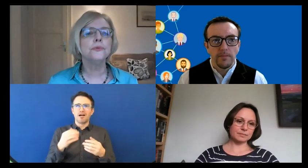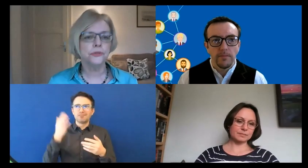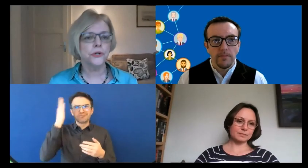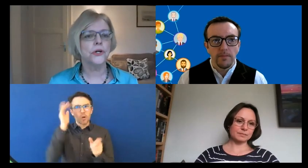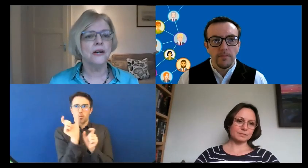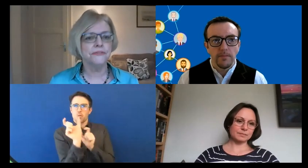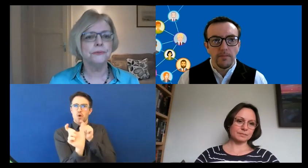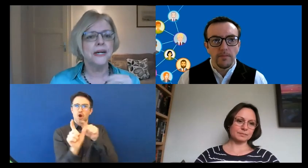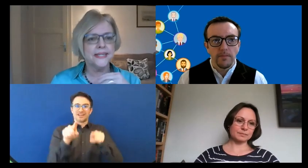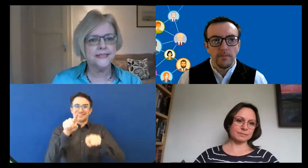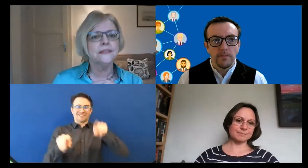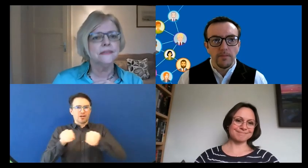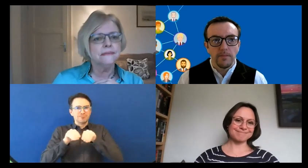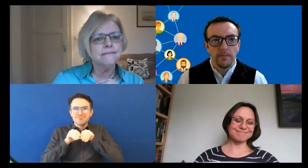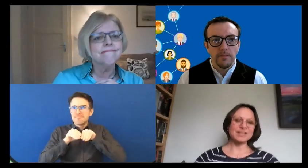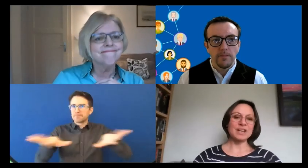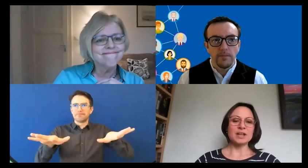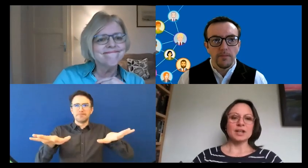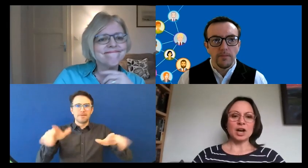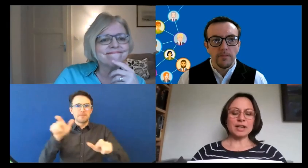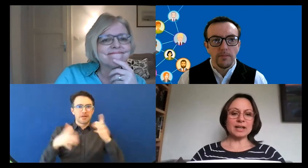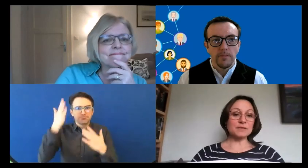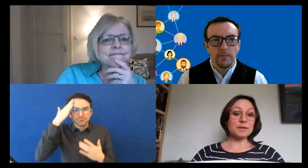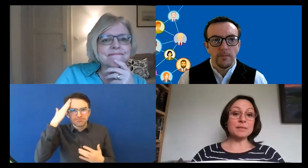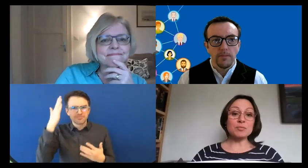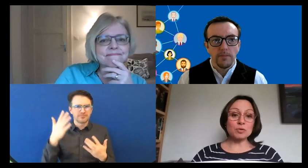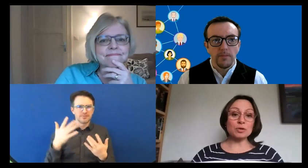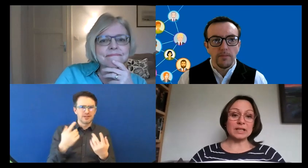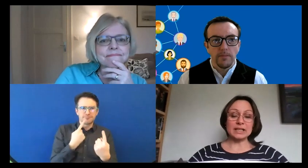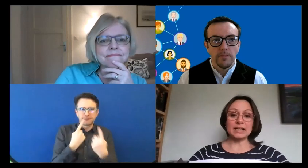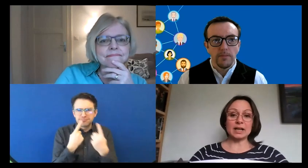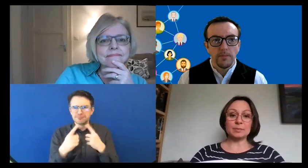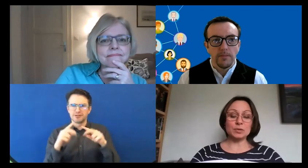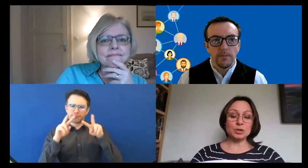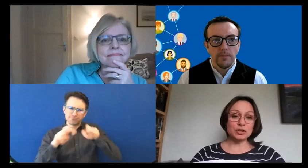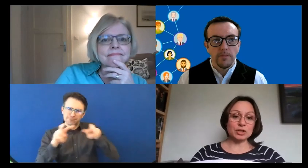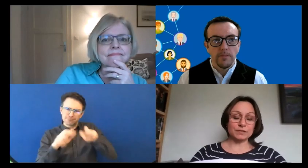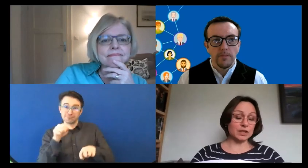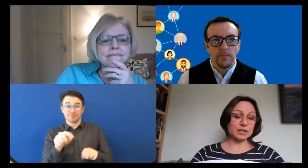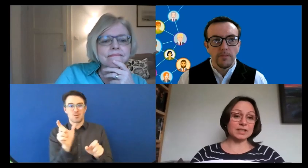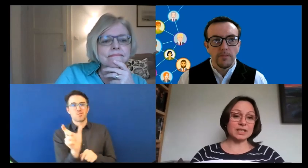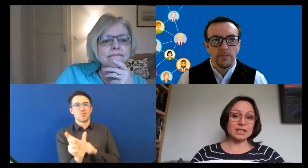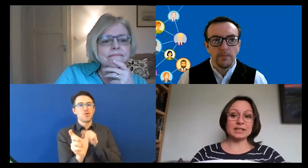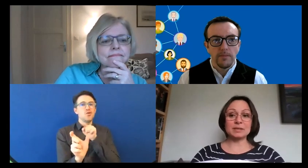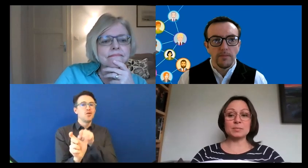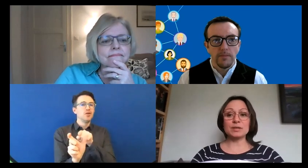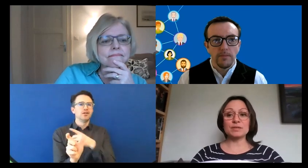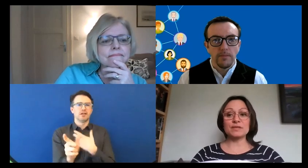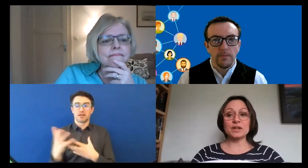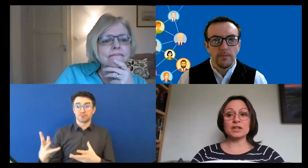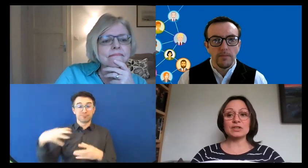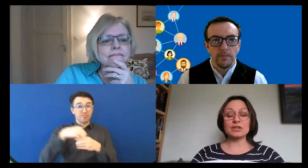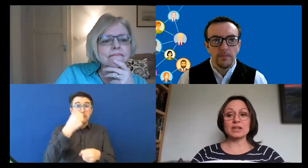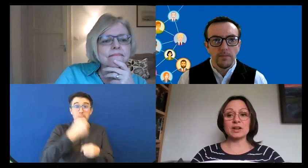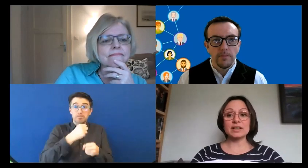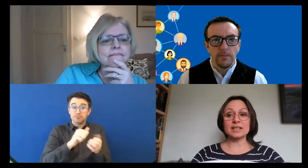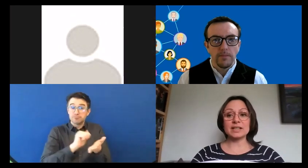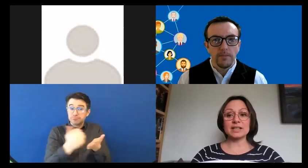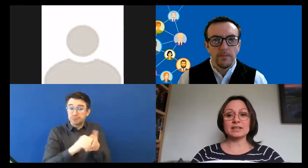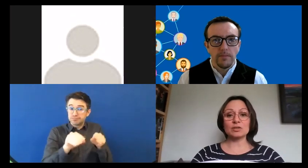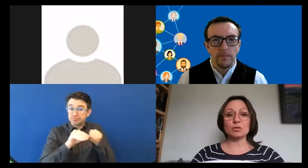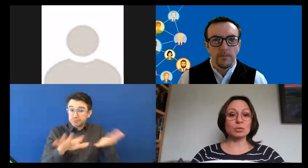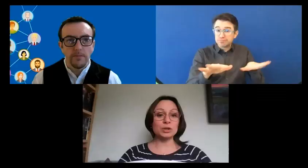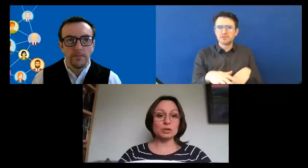different groups are covered by it? Okay. So very broadly, neurodiversity simply refers to the